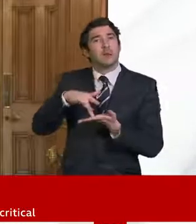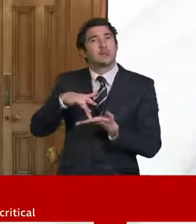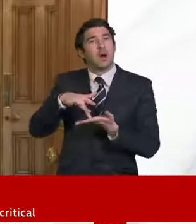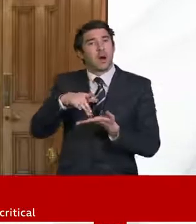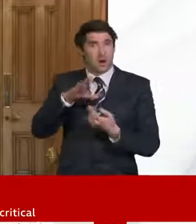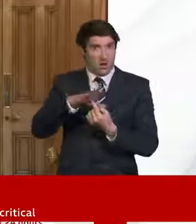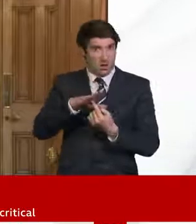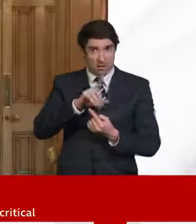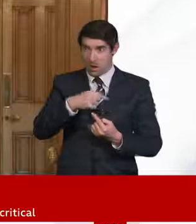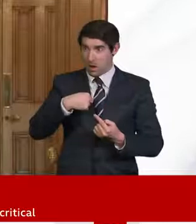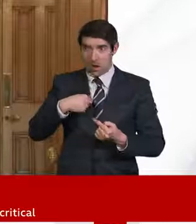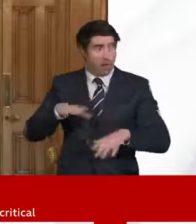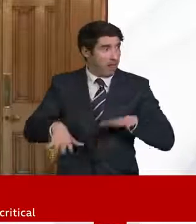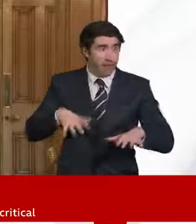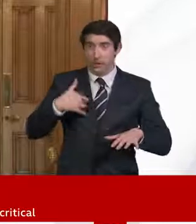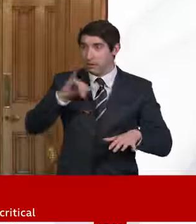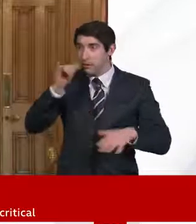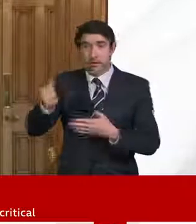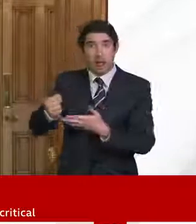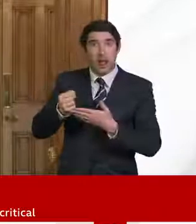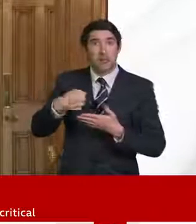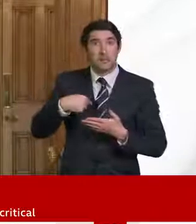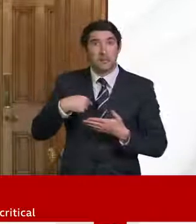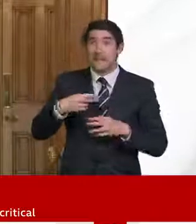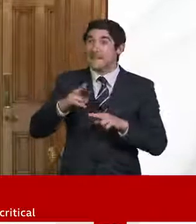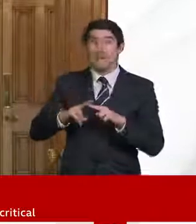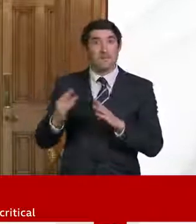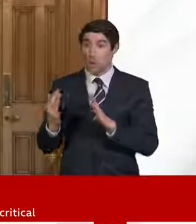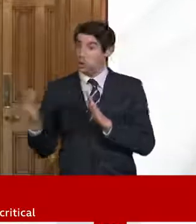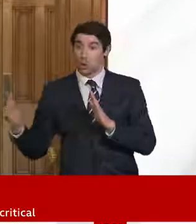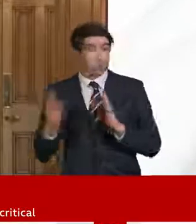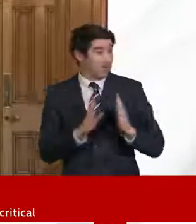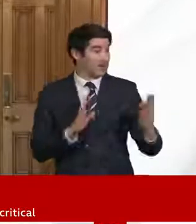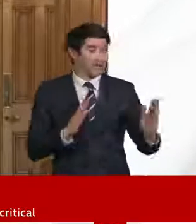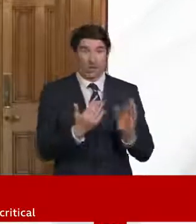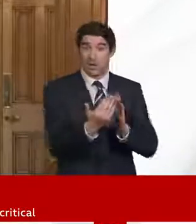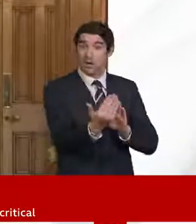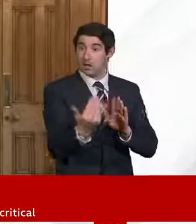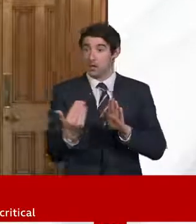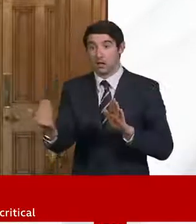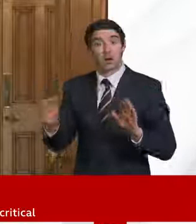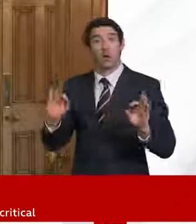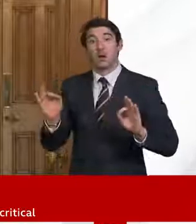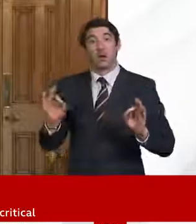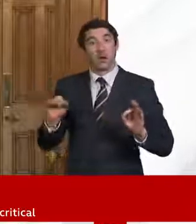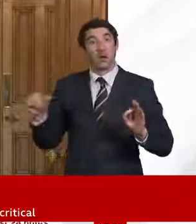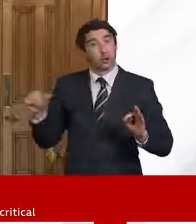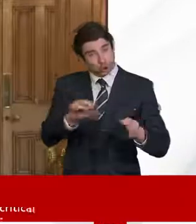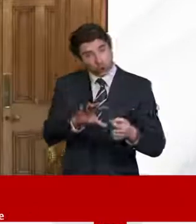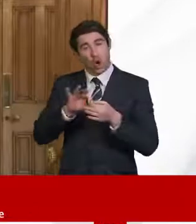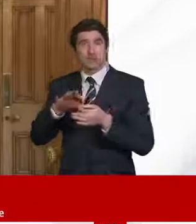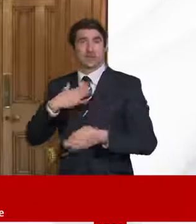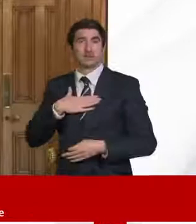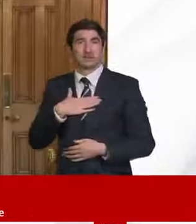are provided, is not consistent with Public Health England or other social distancing guidelines, I hope they'd get in touch with me and